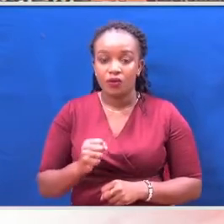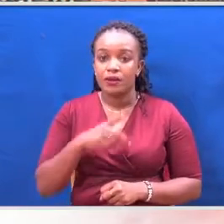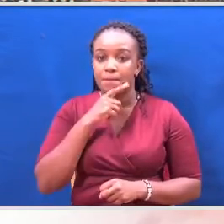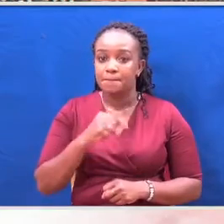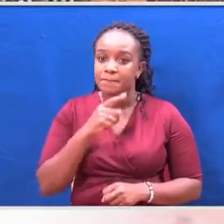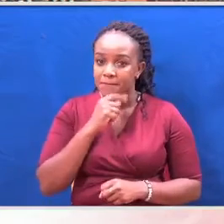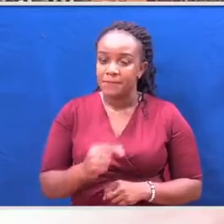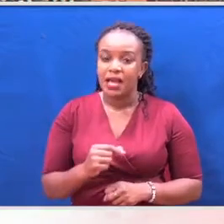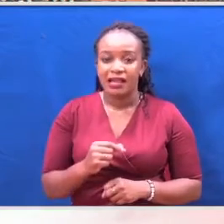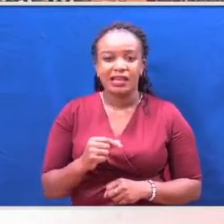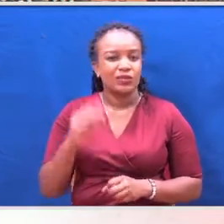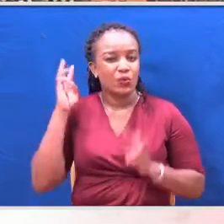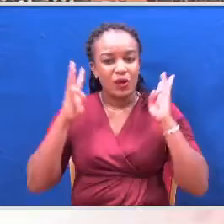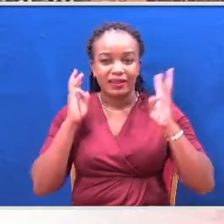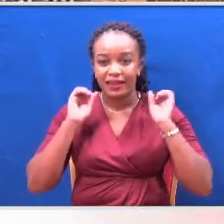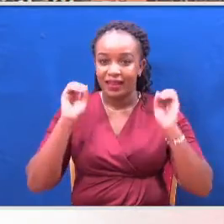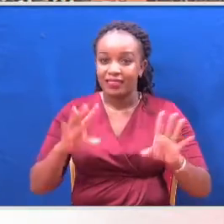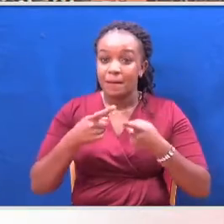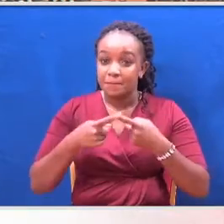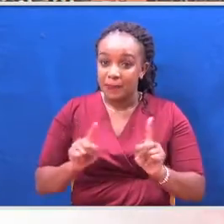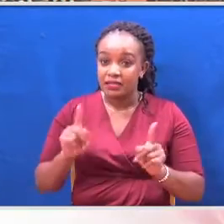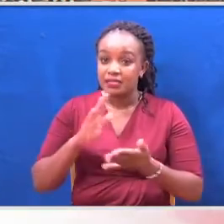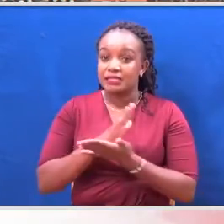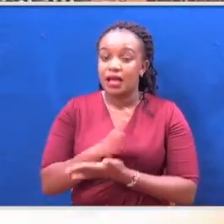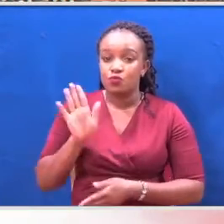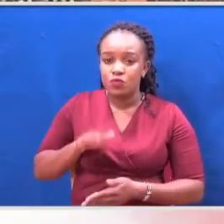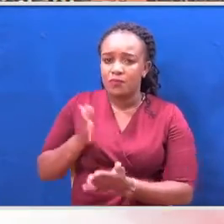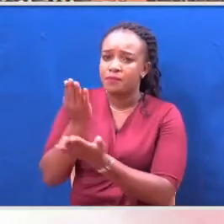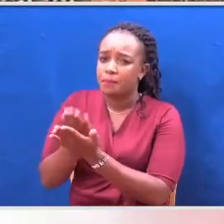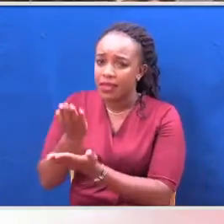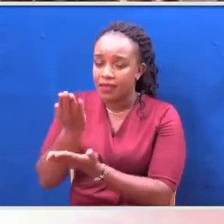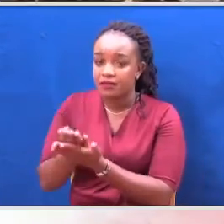women pleaded with the angry mob to let go of the man.